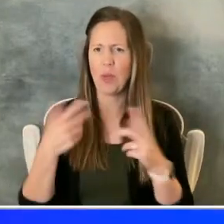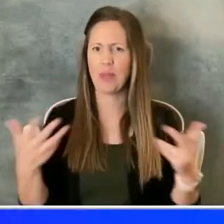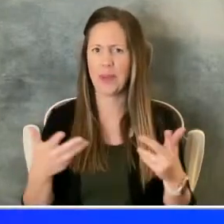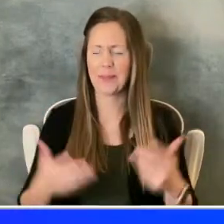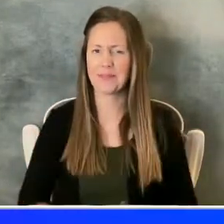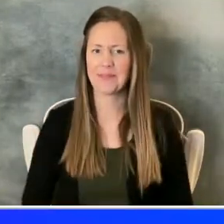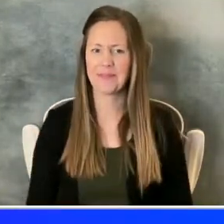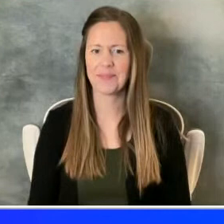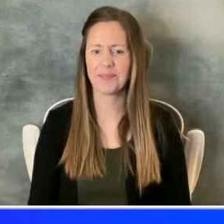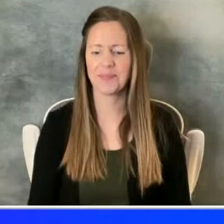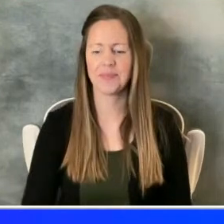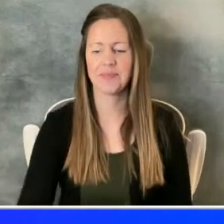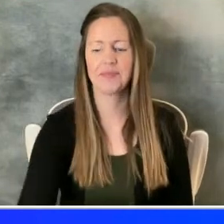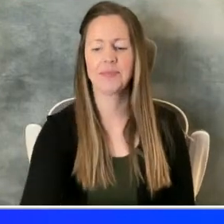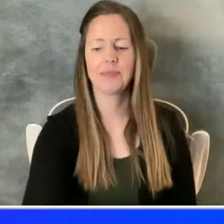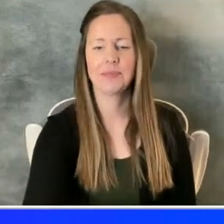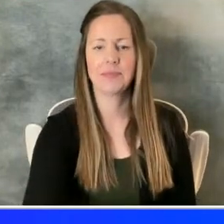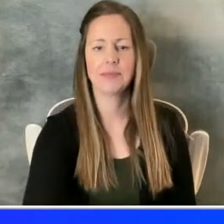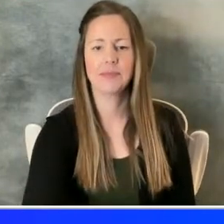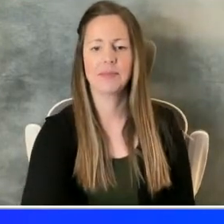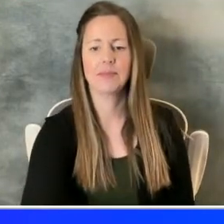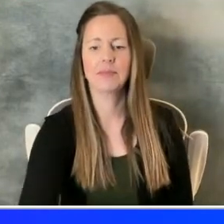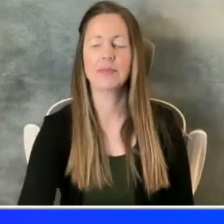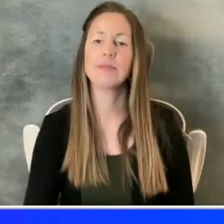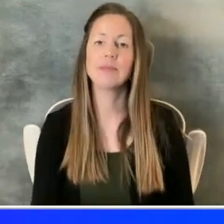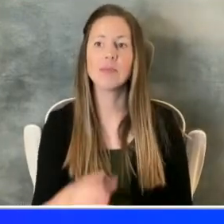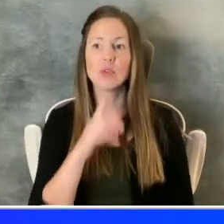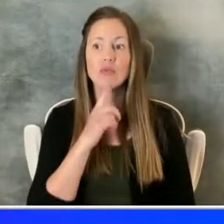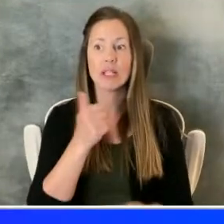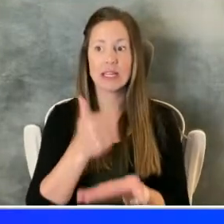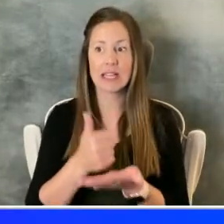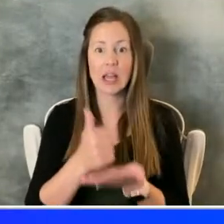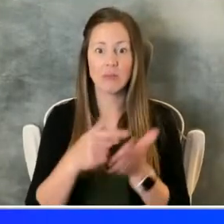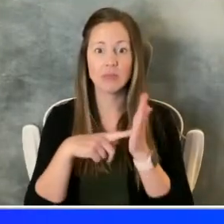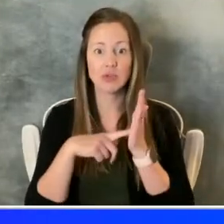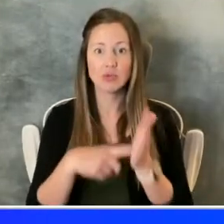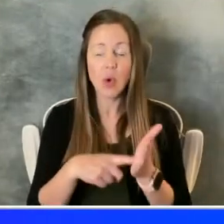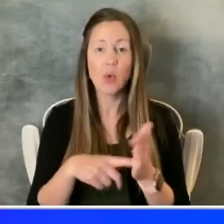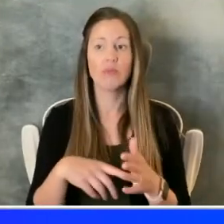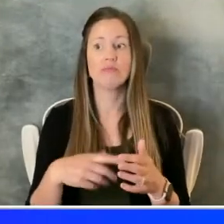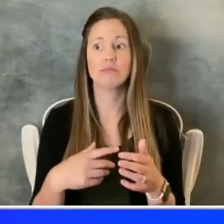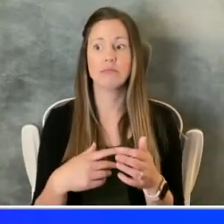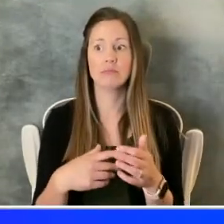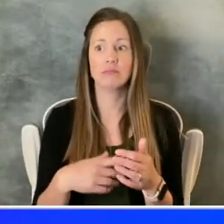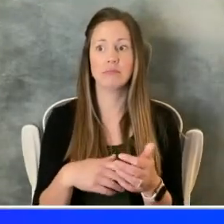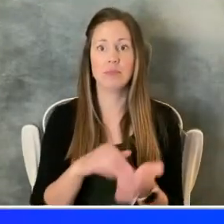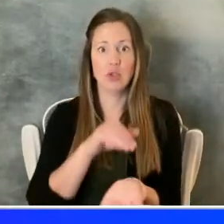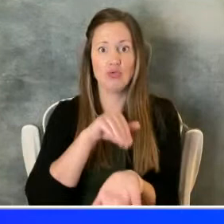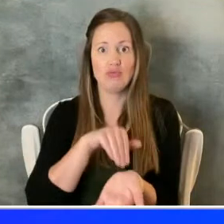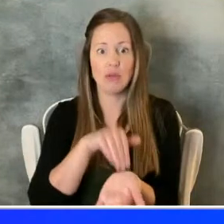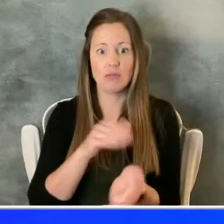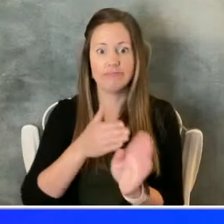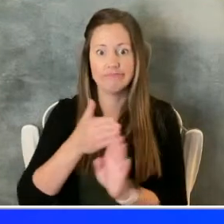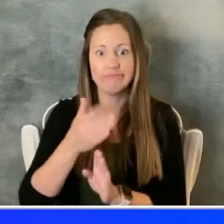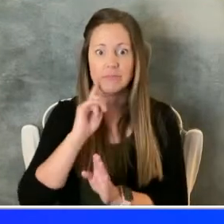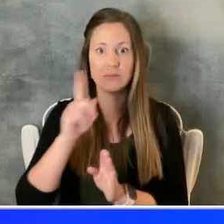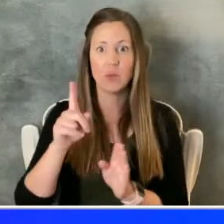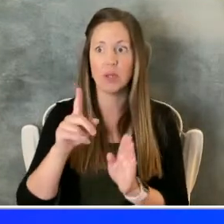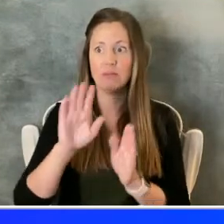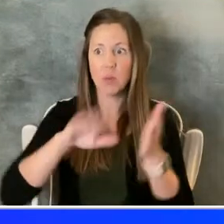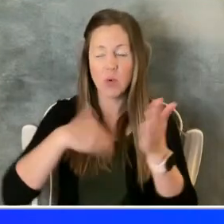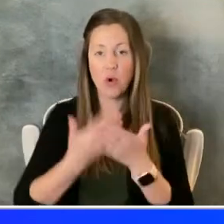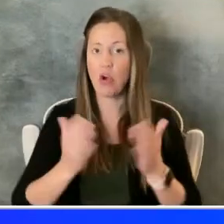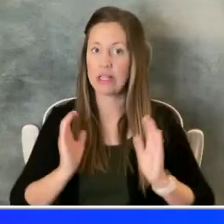is to help bring to reality precision medicine for all our citizens.